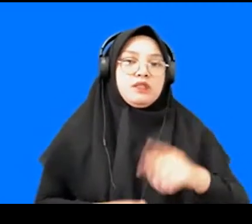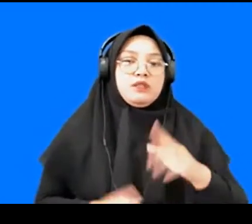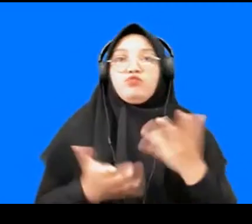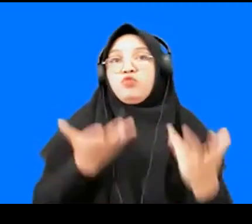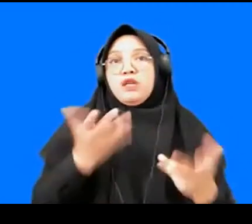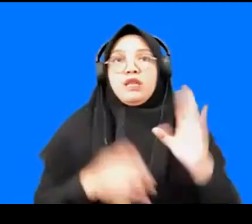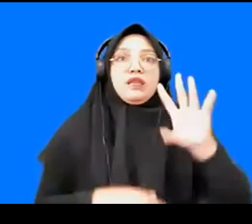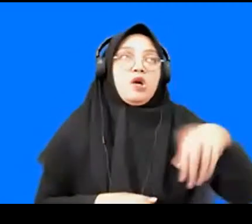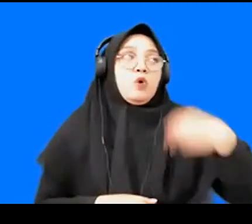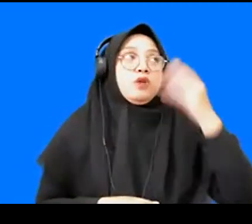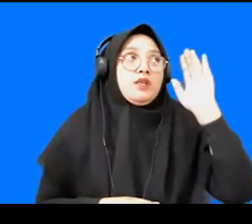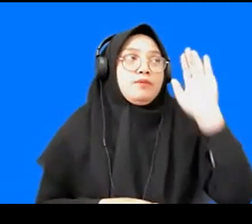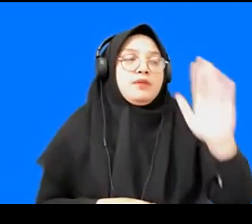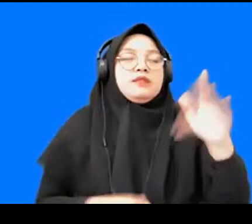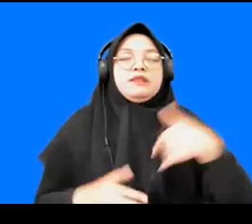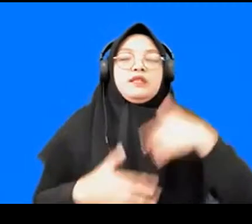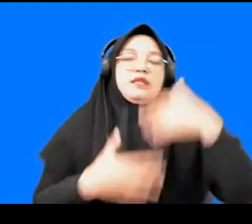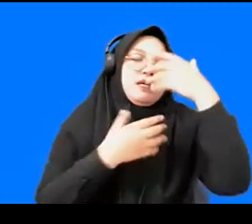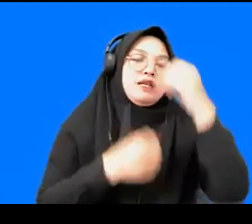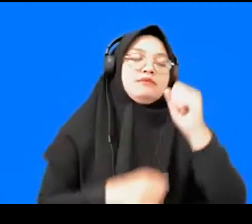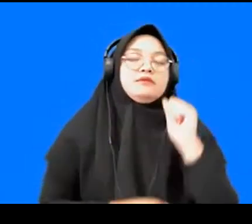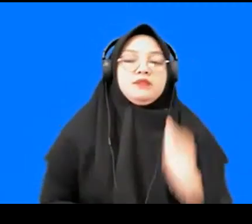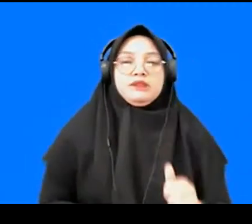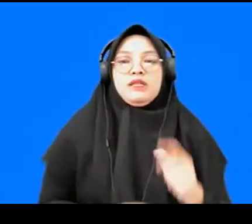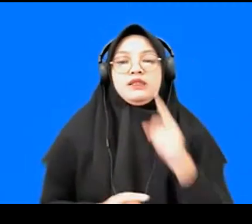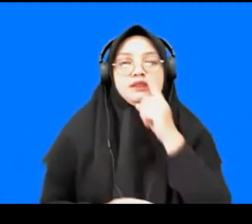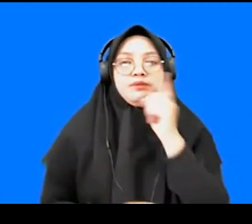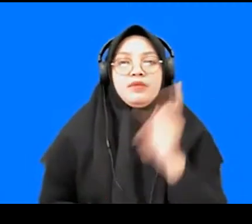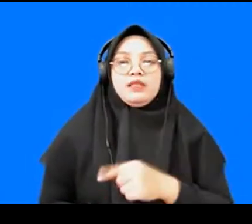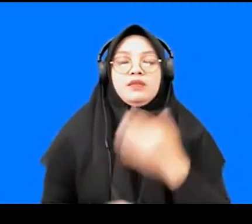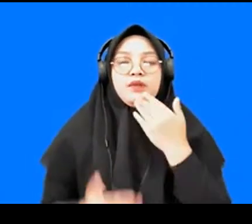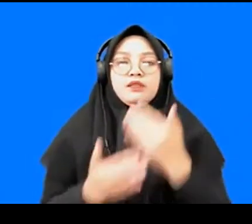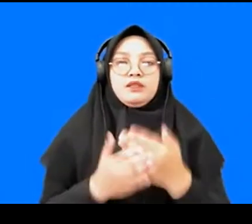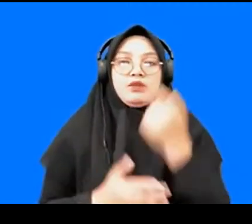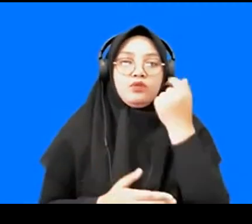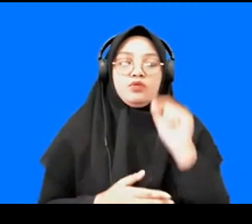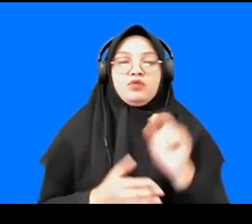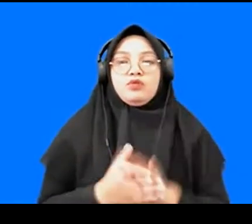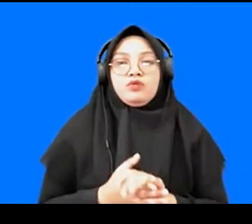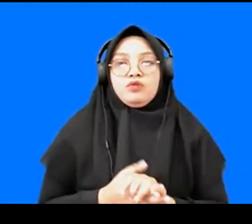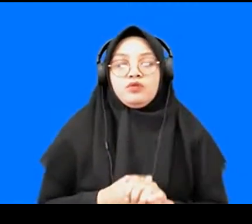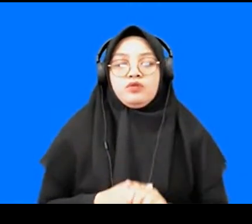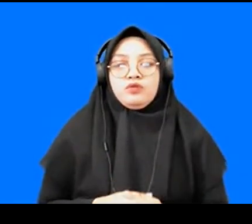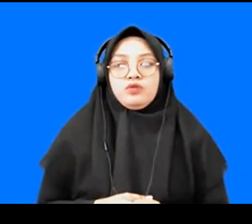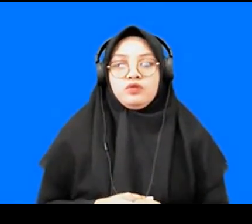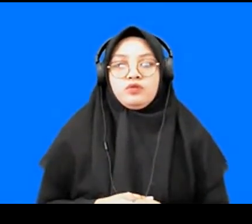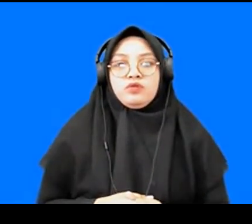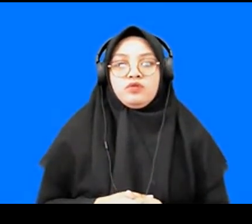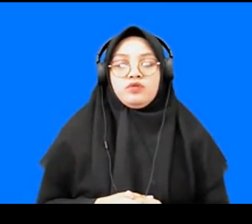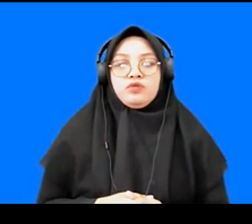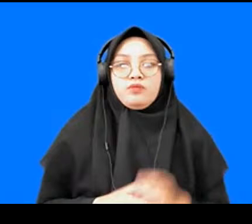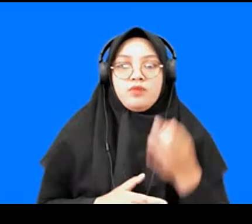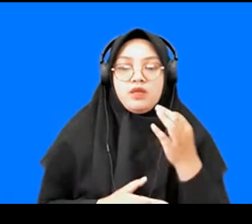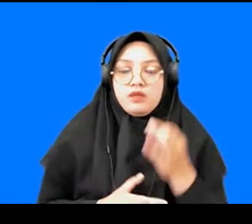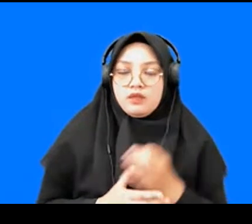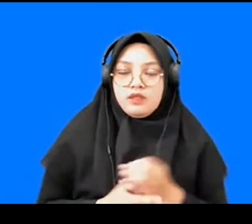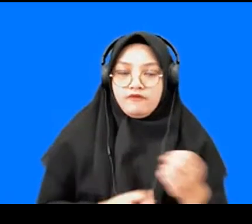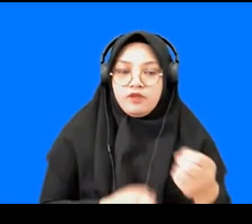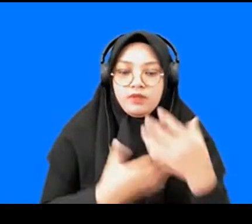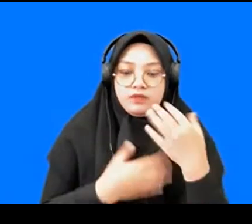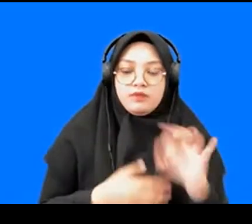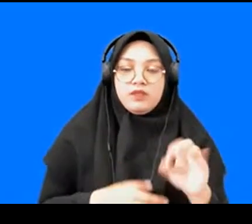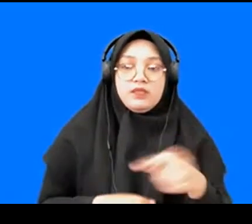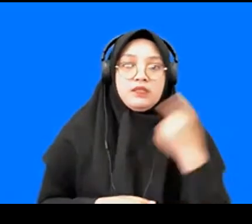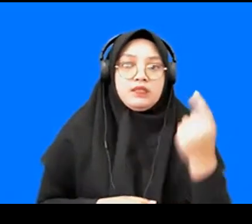Thank you. Thank you. And really for the update as well. We have spent a really great, at least for